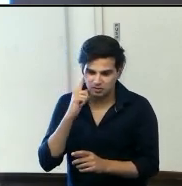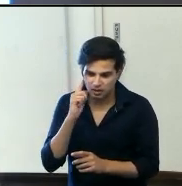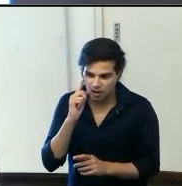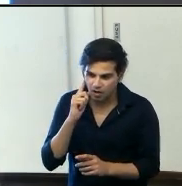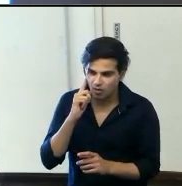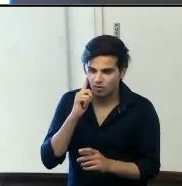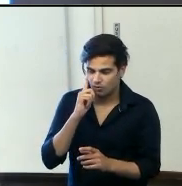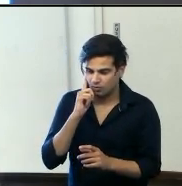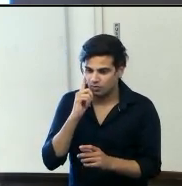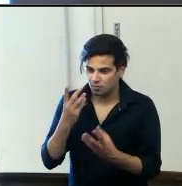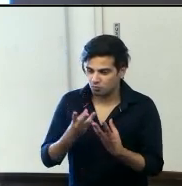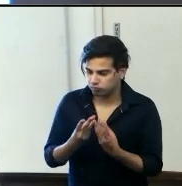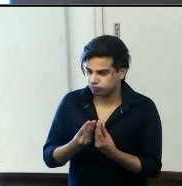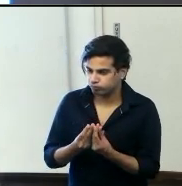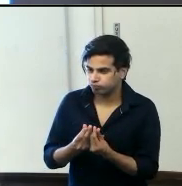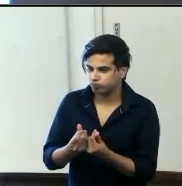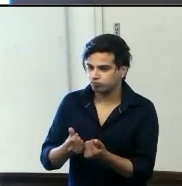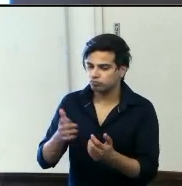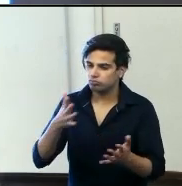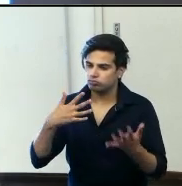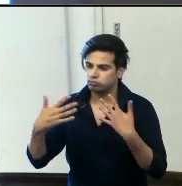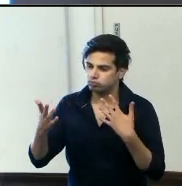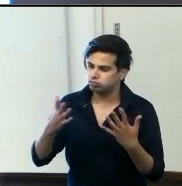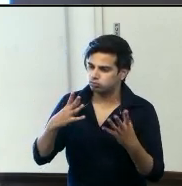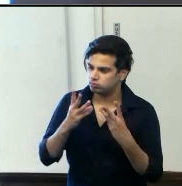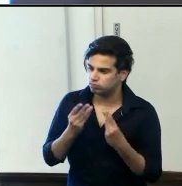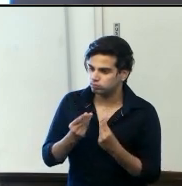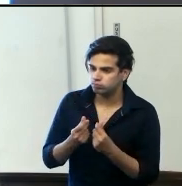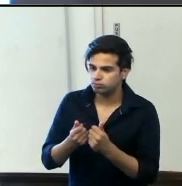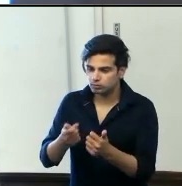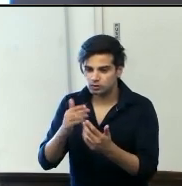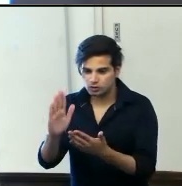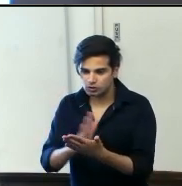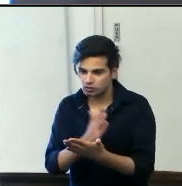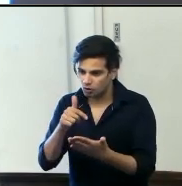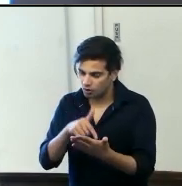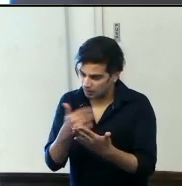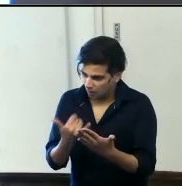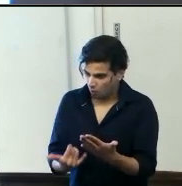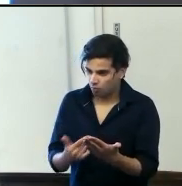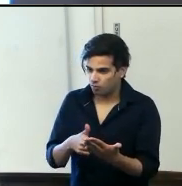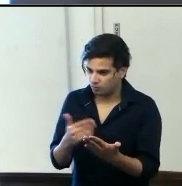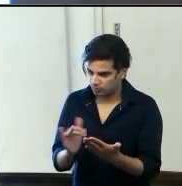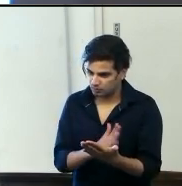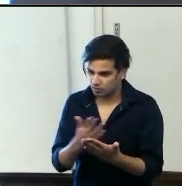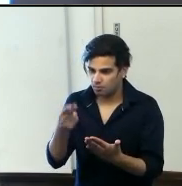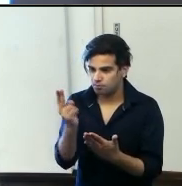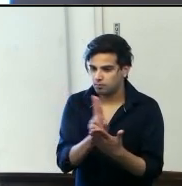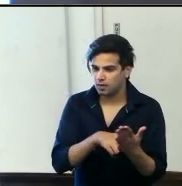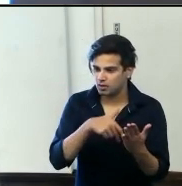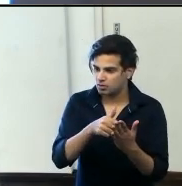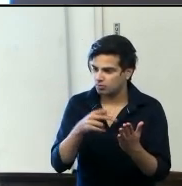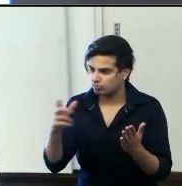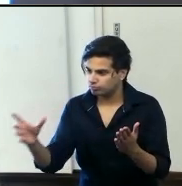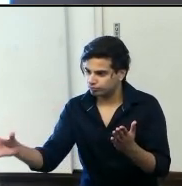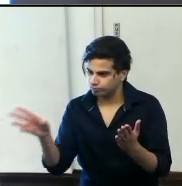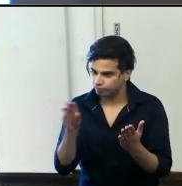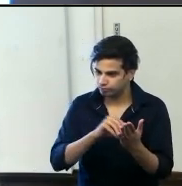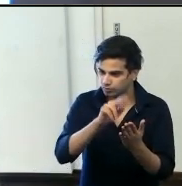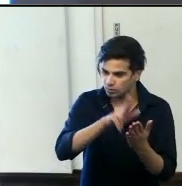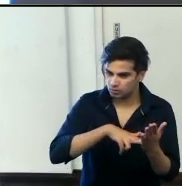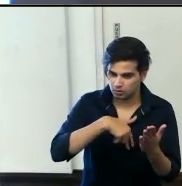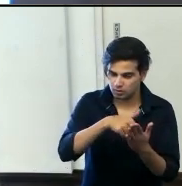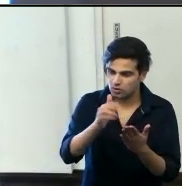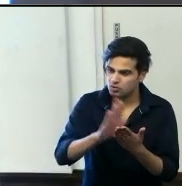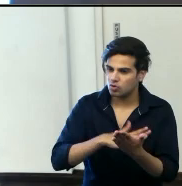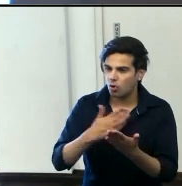let afloat in the breeze. There the song, now on the page the song